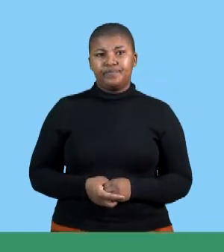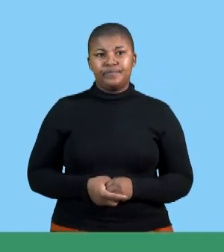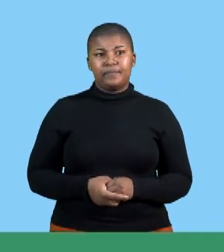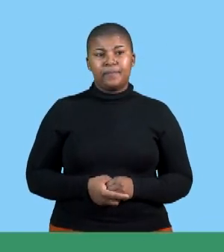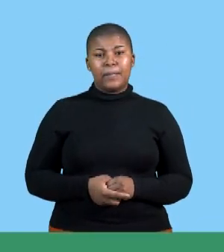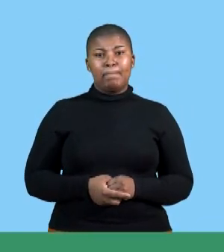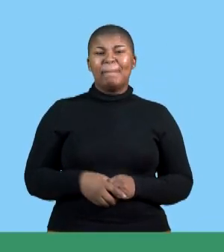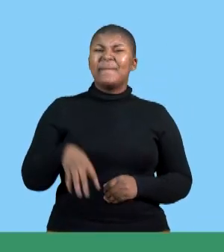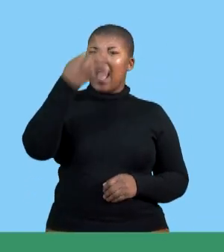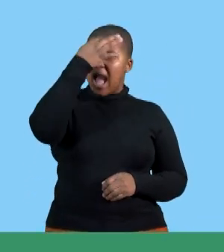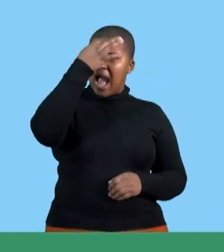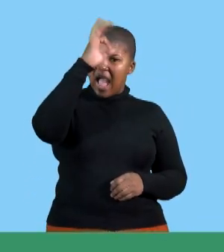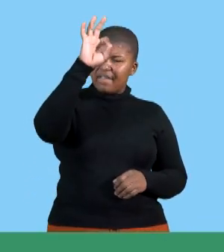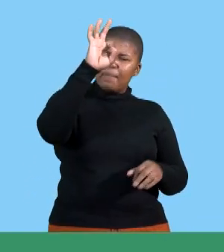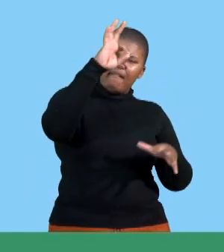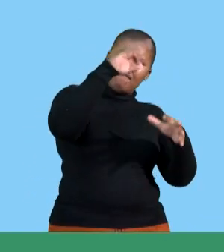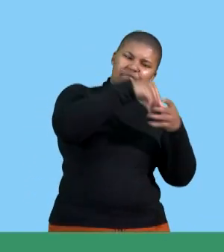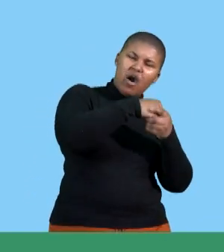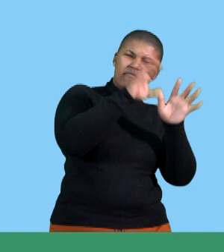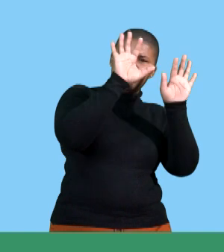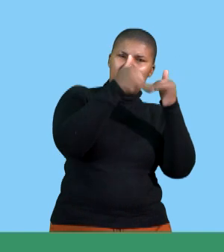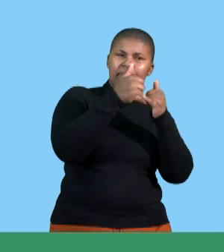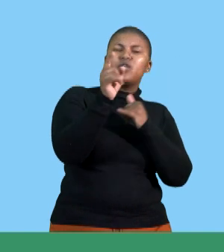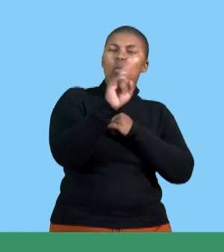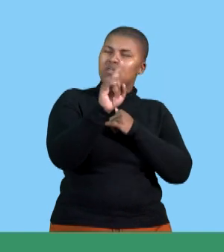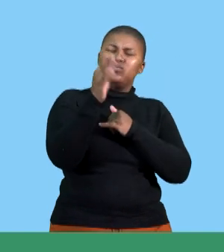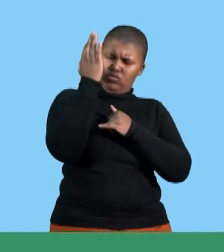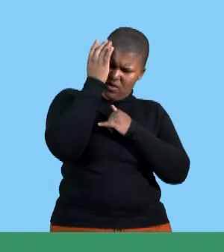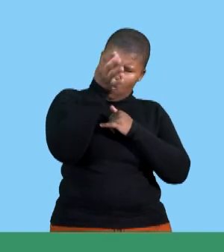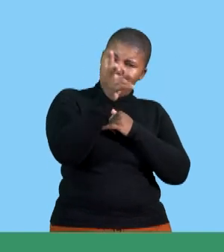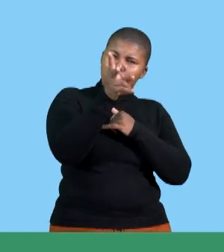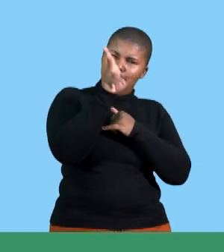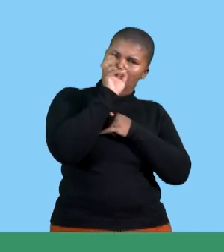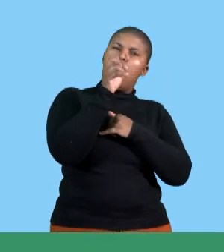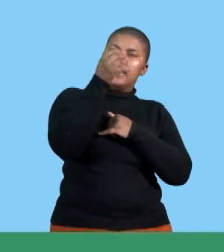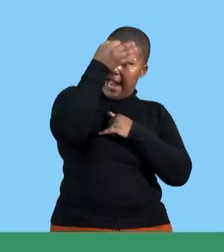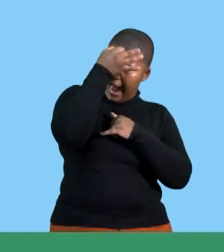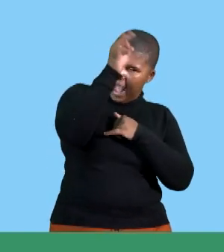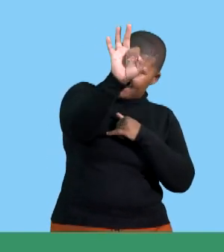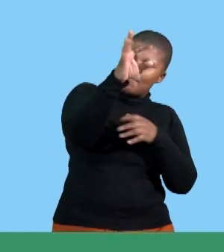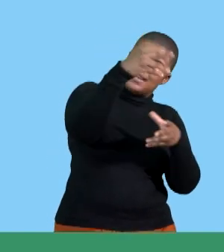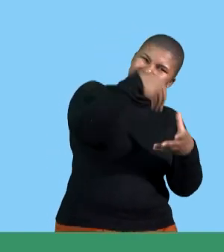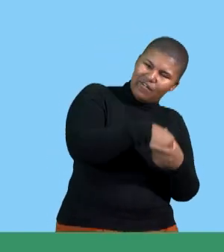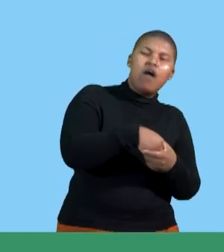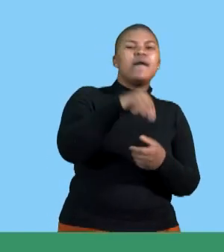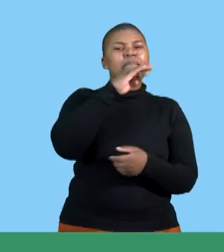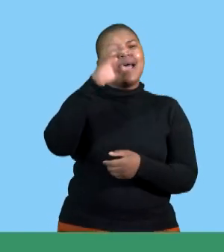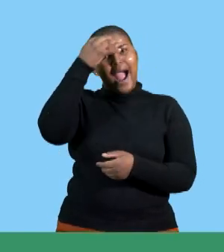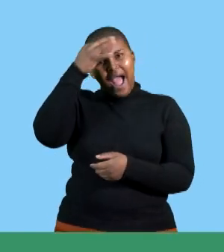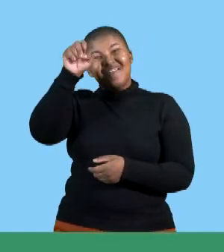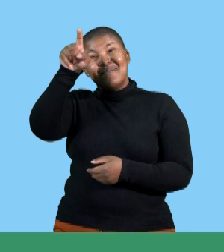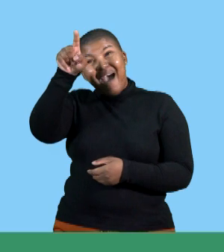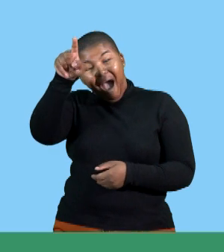is financed by the government, as the name says, state-owned, meaning the government is